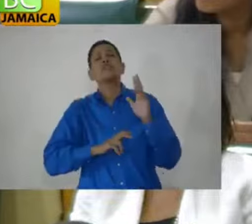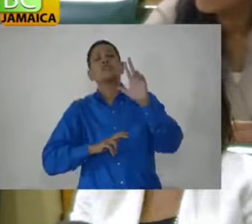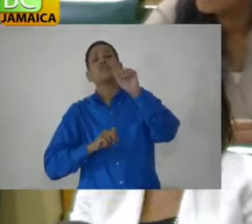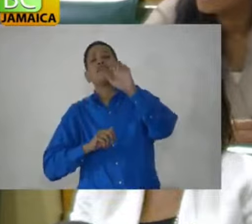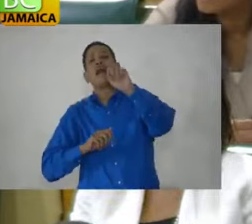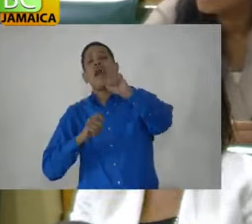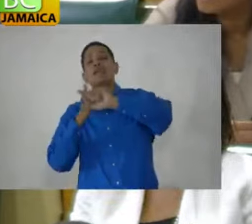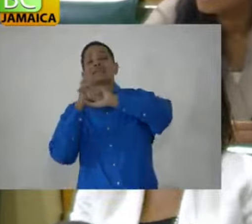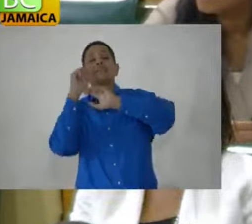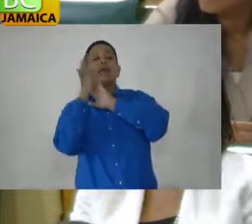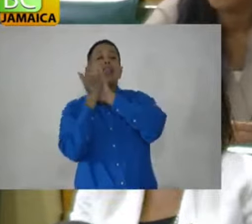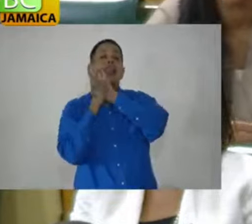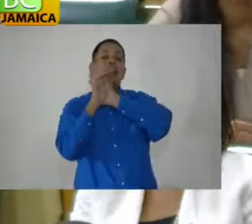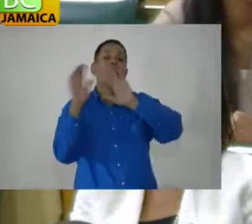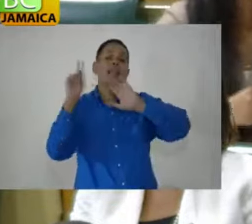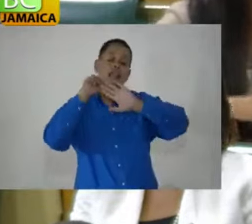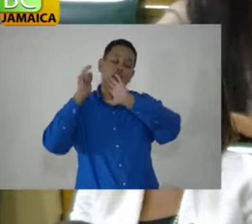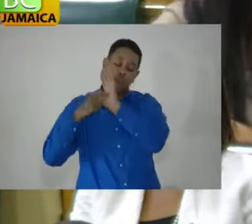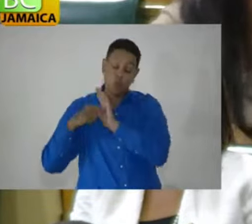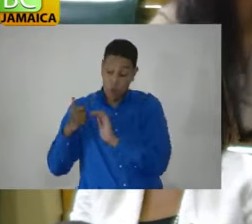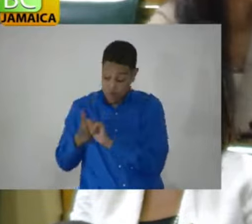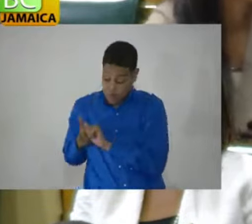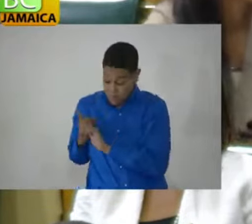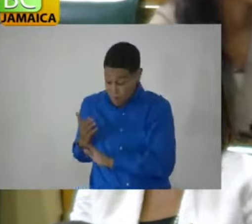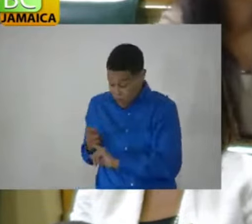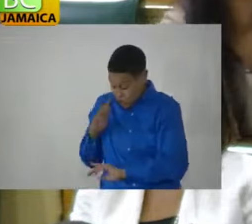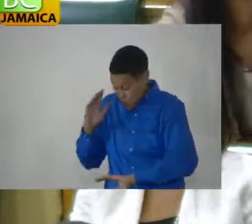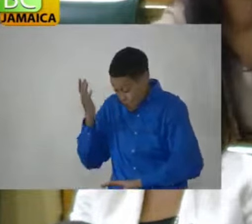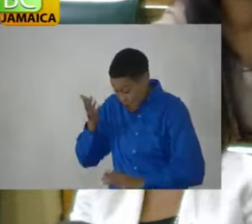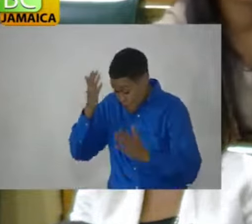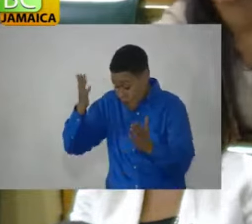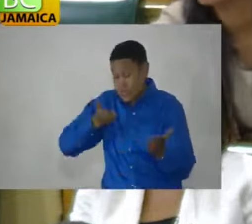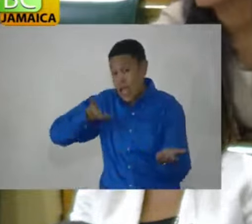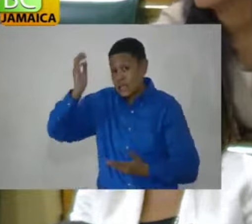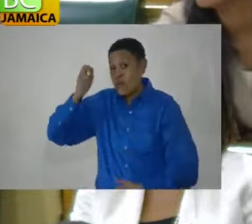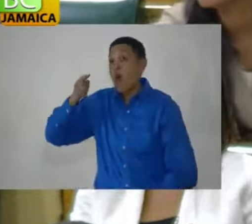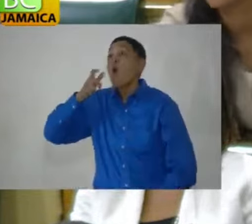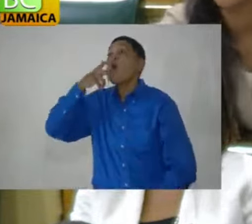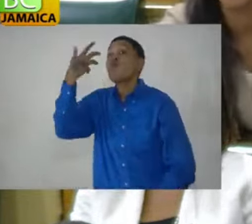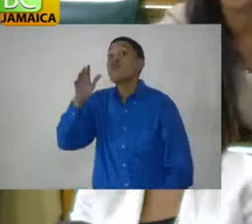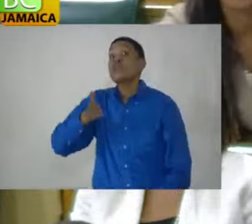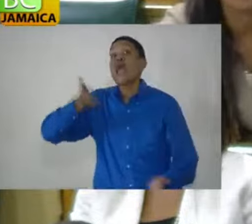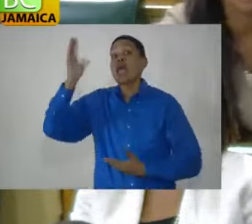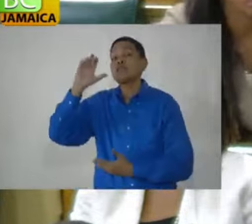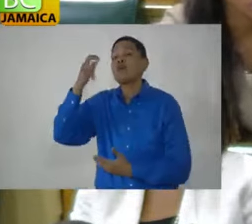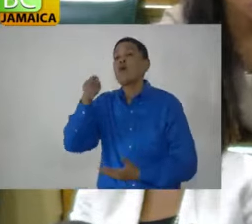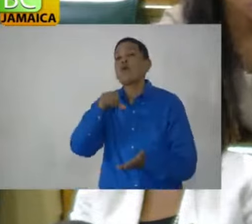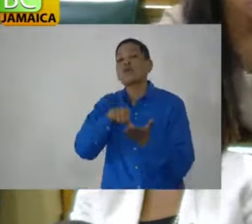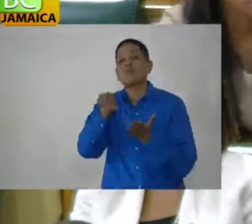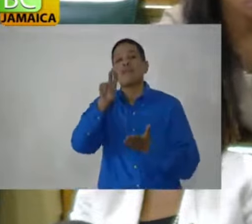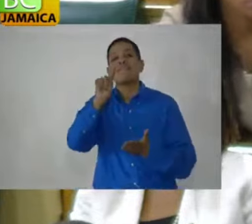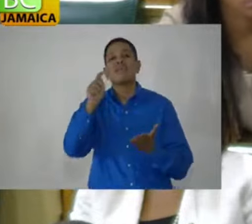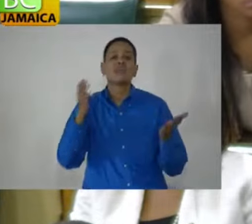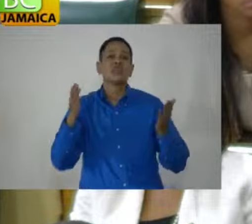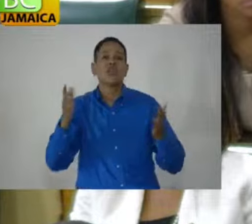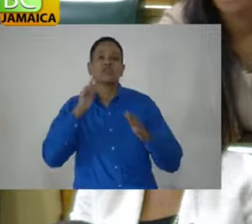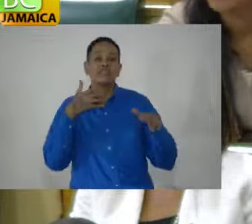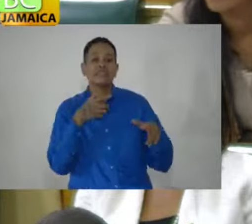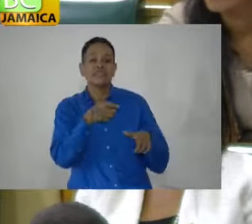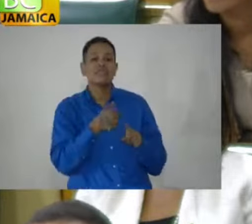Act is to legally require a person who proposes to export or who exports conch to pay to the Veterinary Services